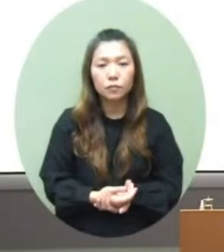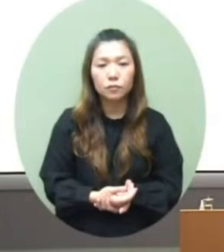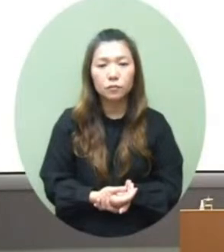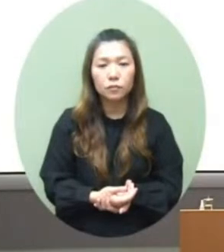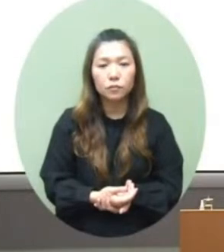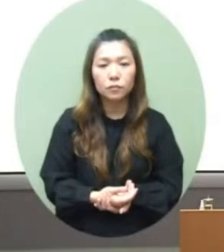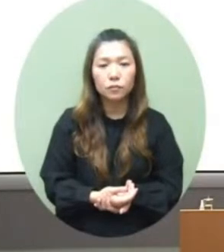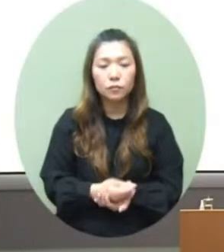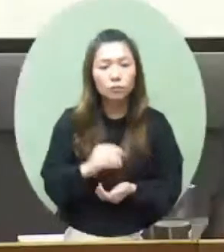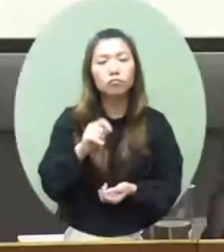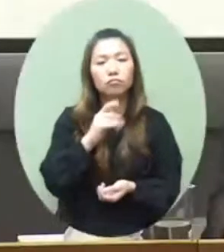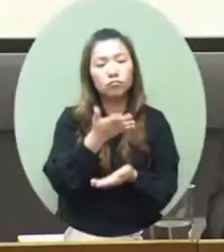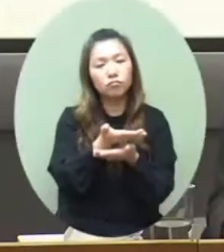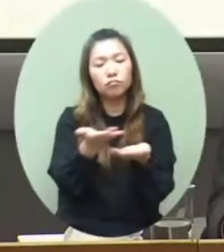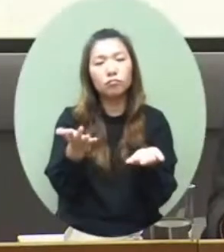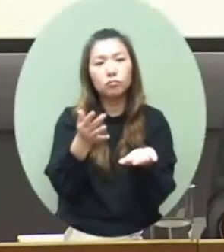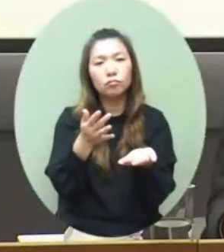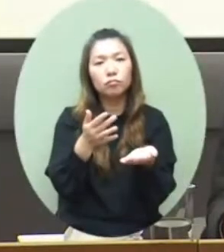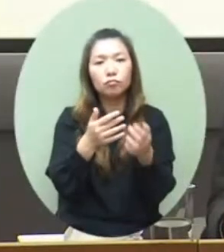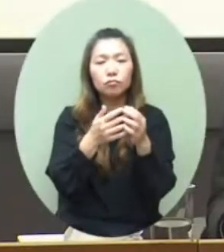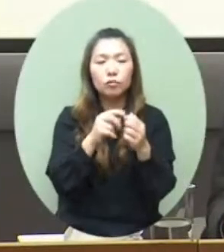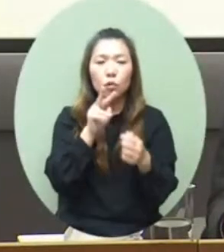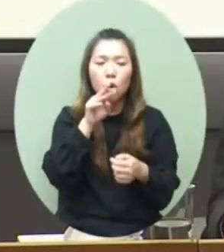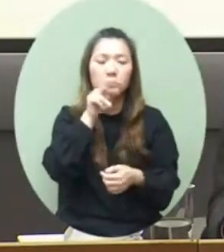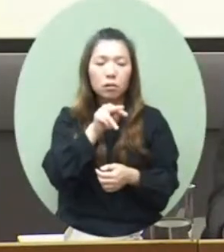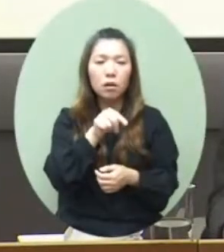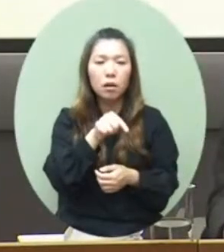What is your response?